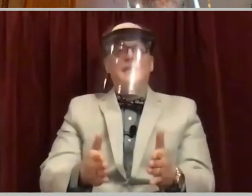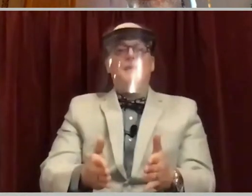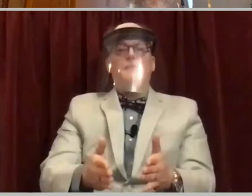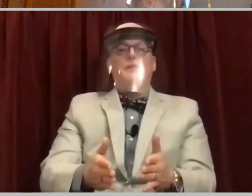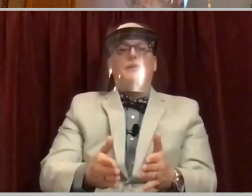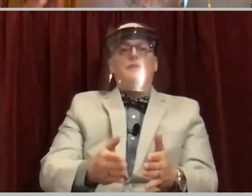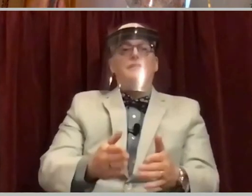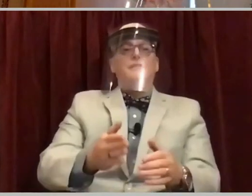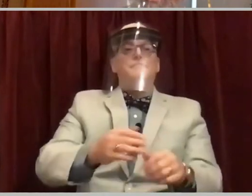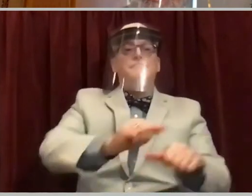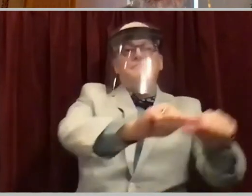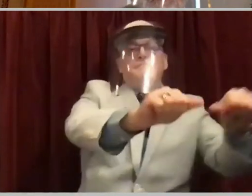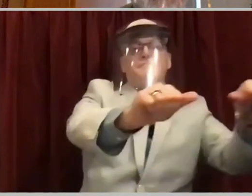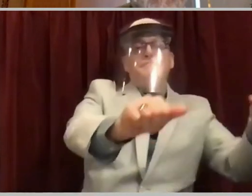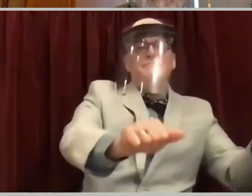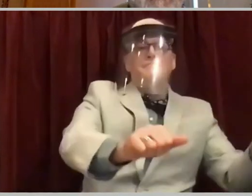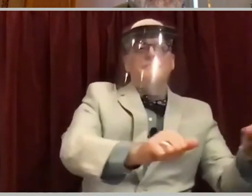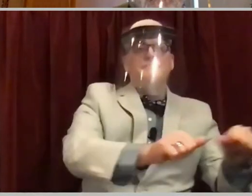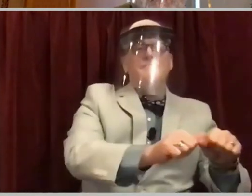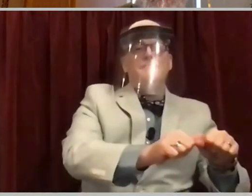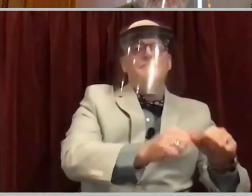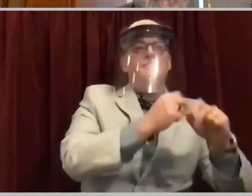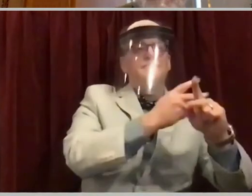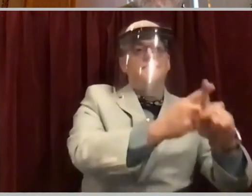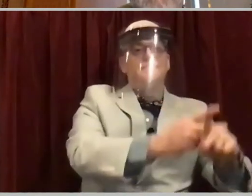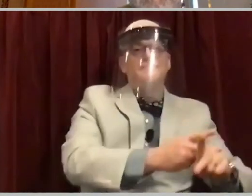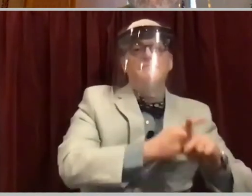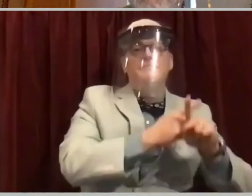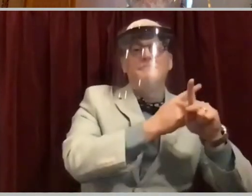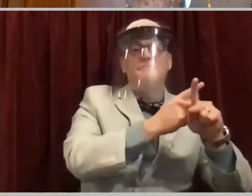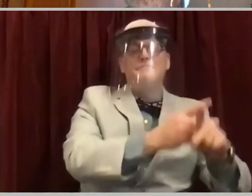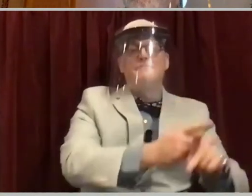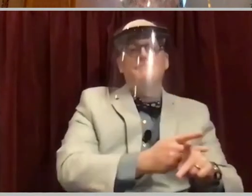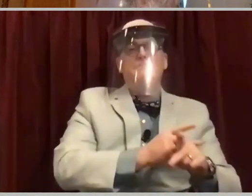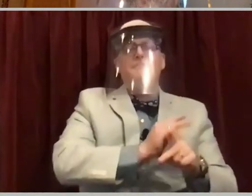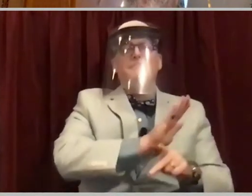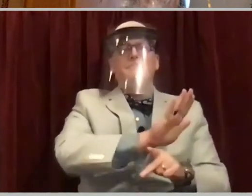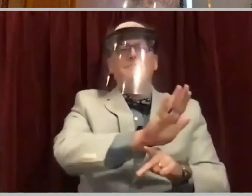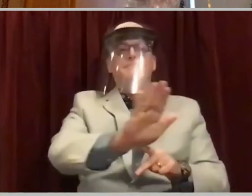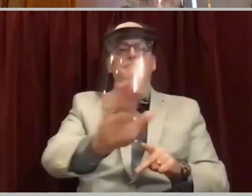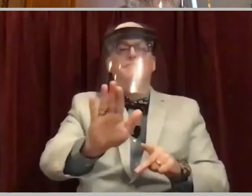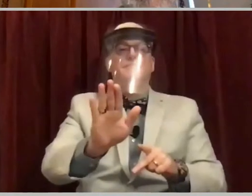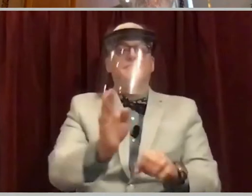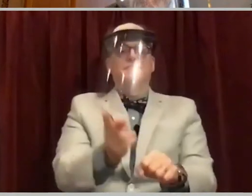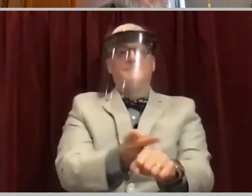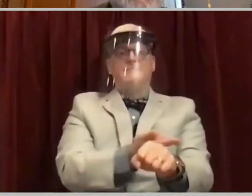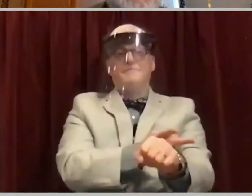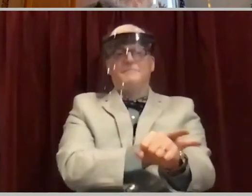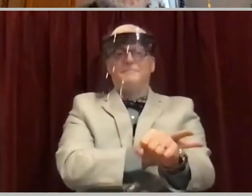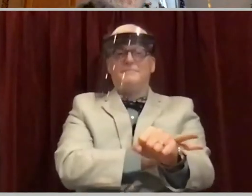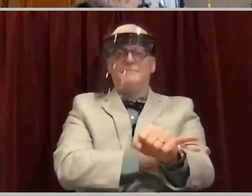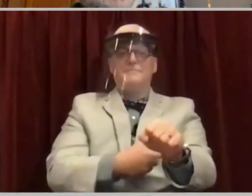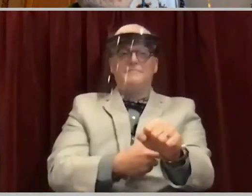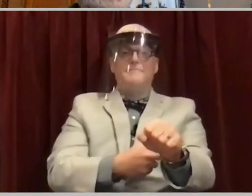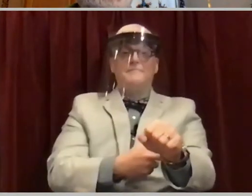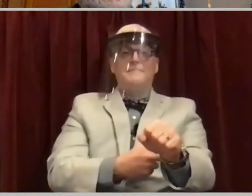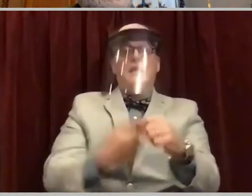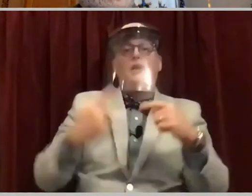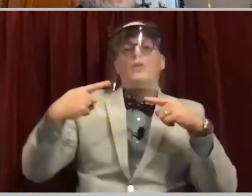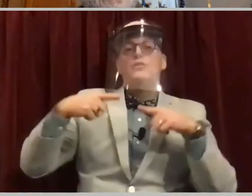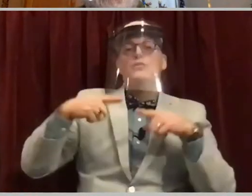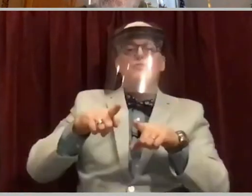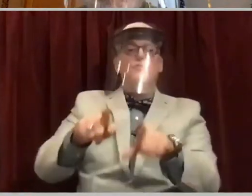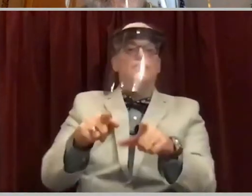lay, in fields where they lay